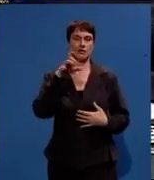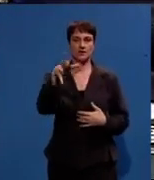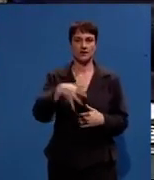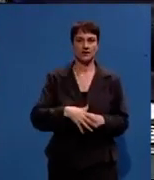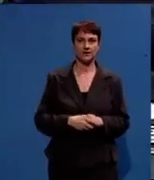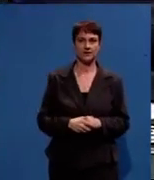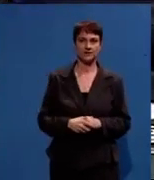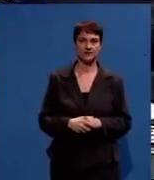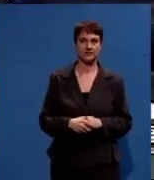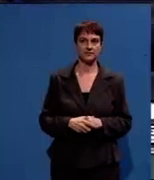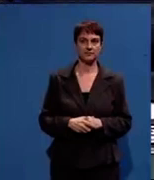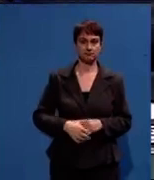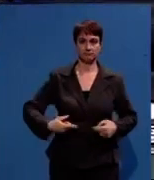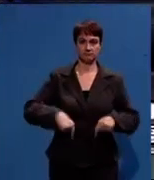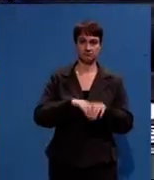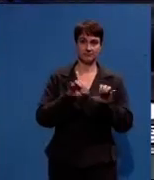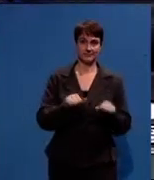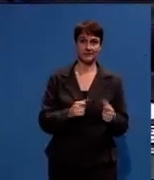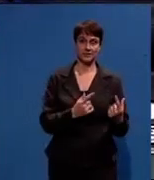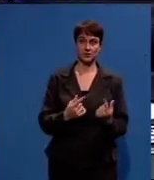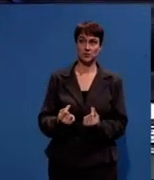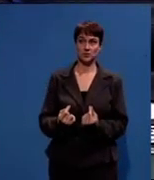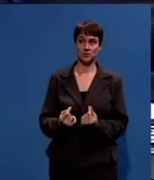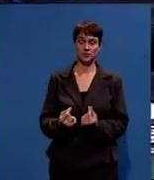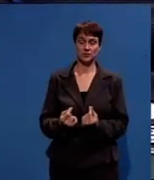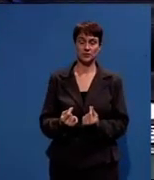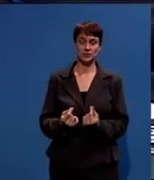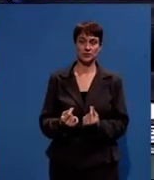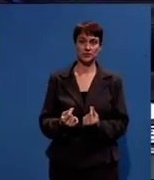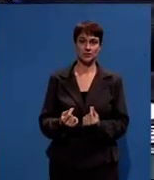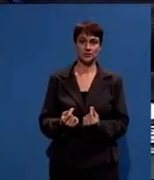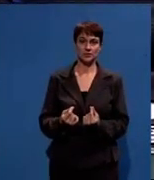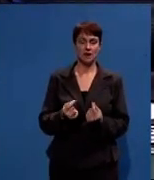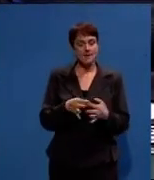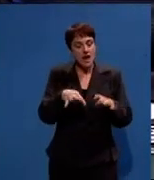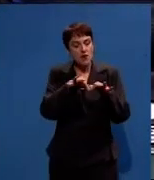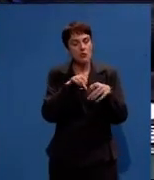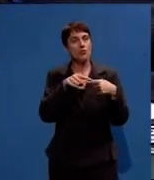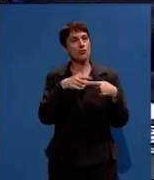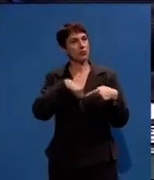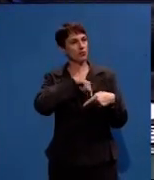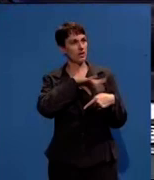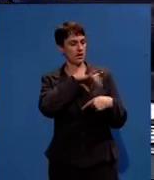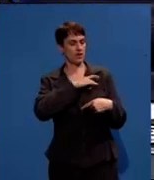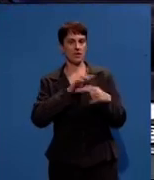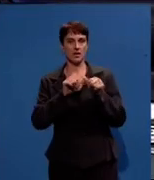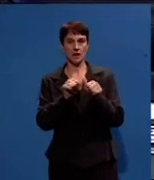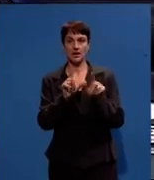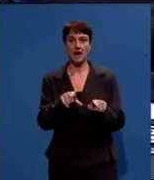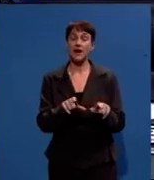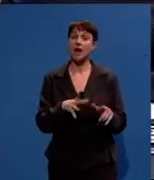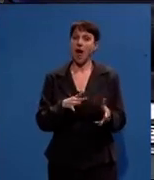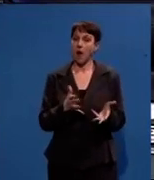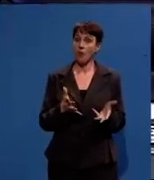It's all very doable. We can all live Tata Madiba's ideals and values. But how do I know this?